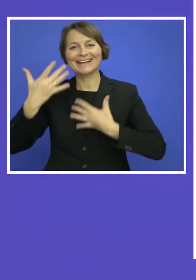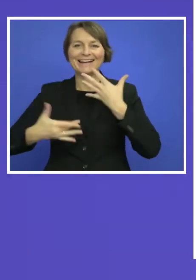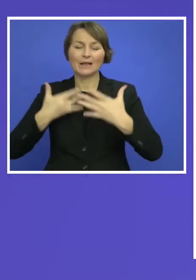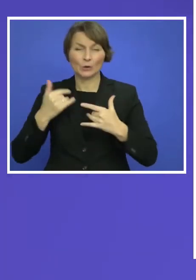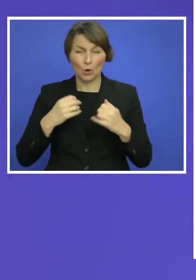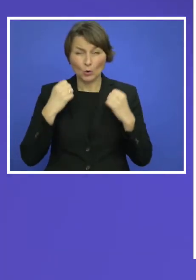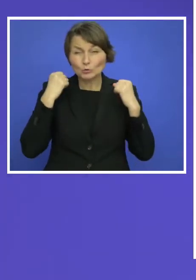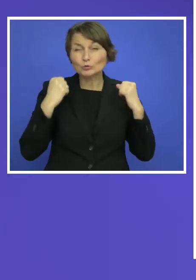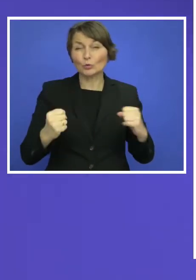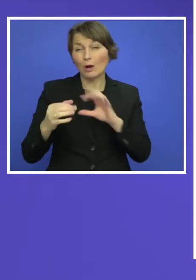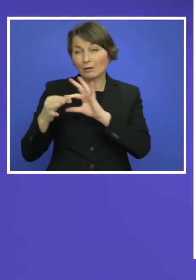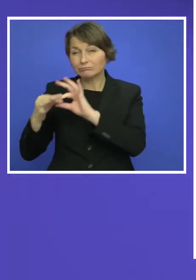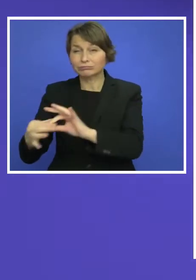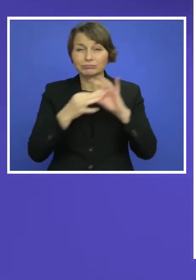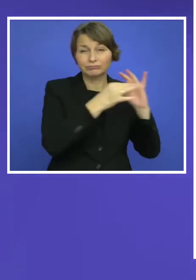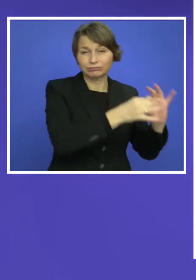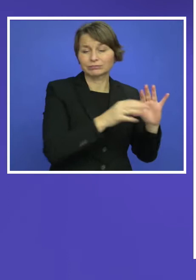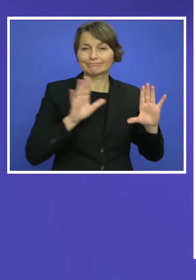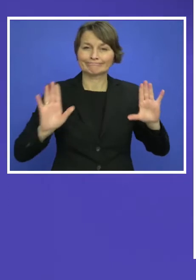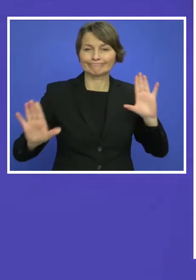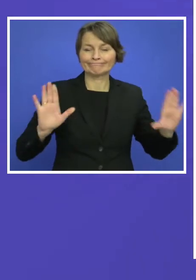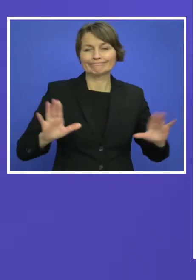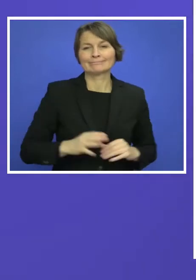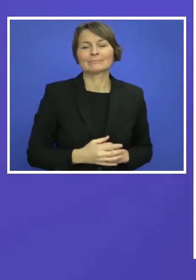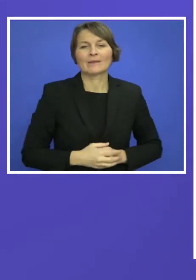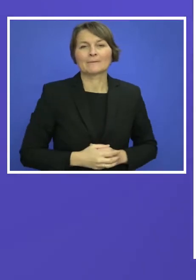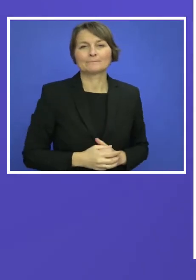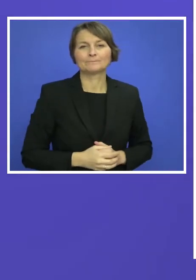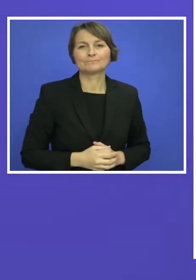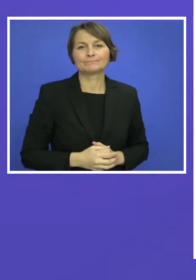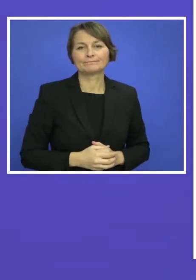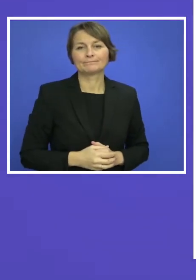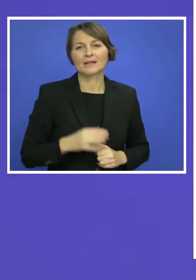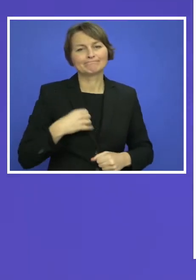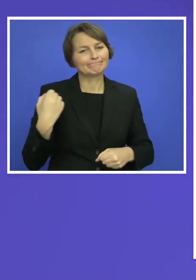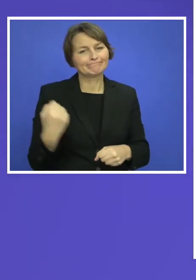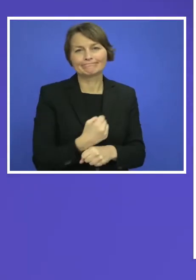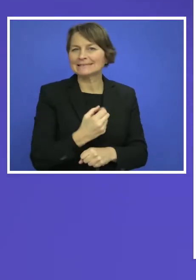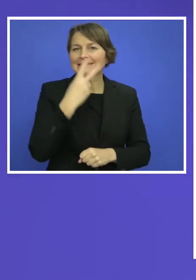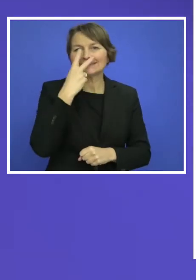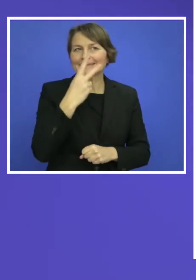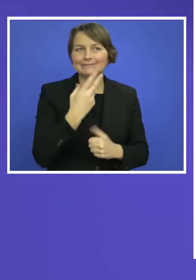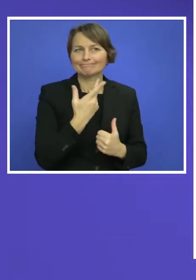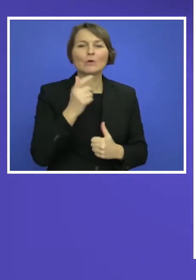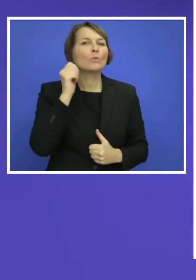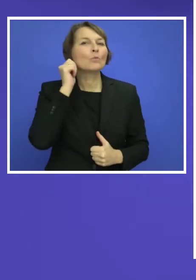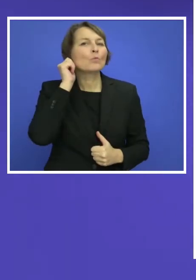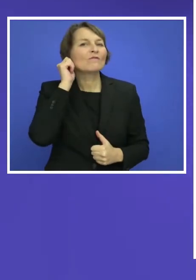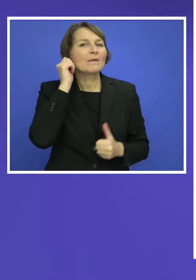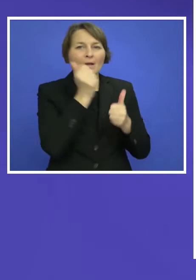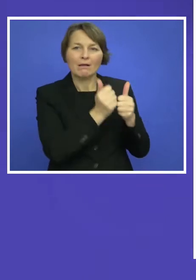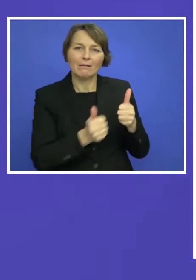work done against women. Unfortunately, we don't find female leaders heading